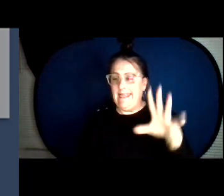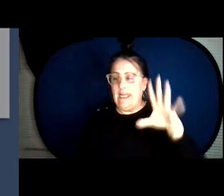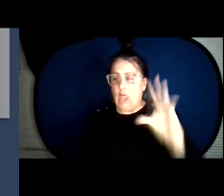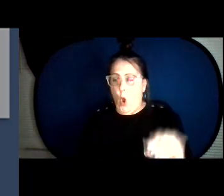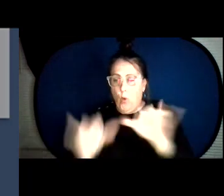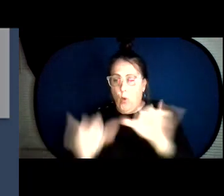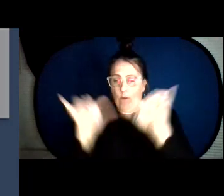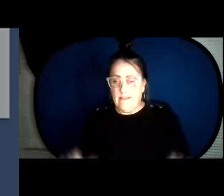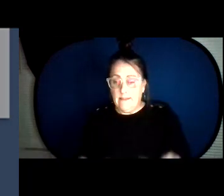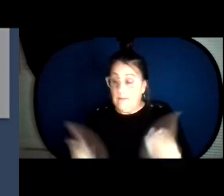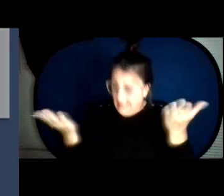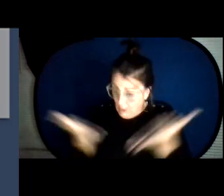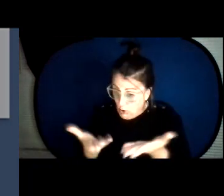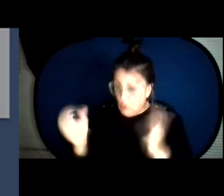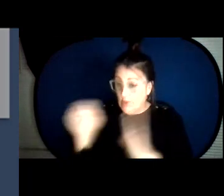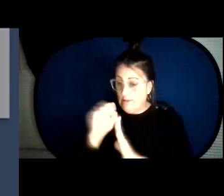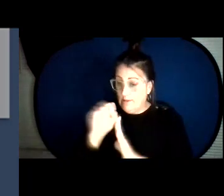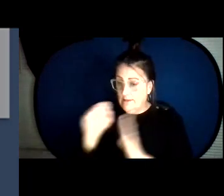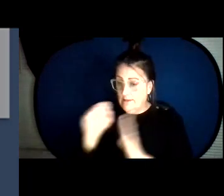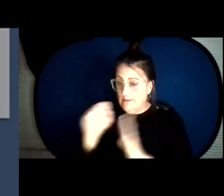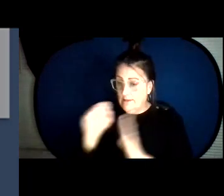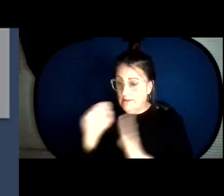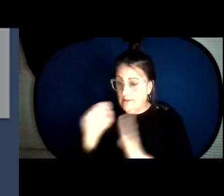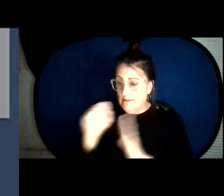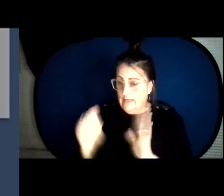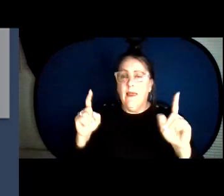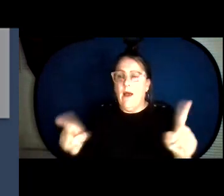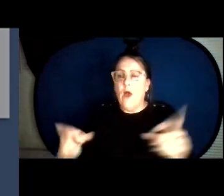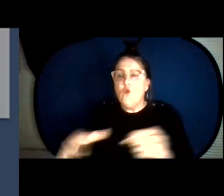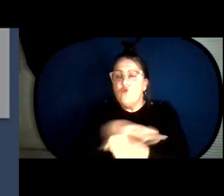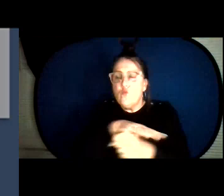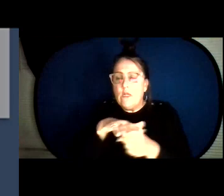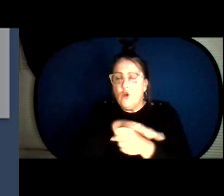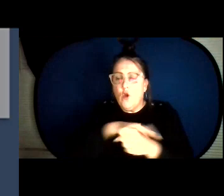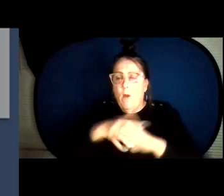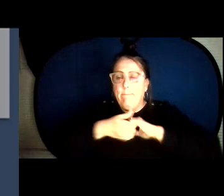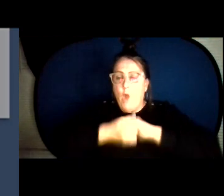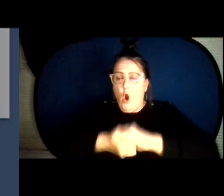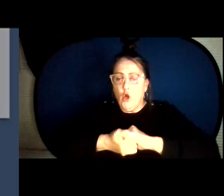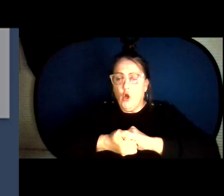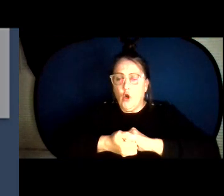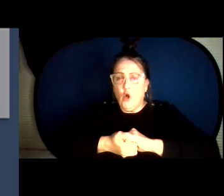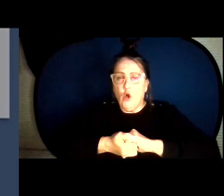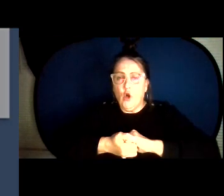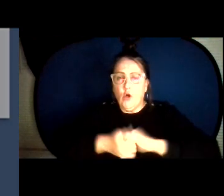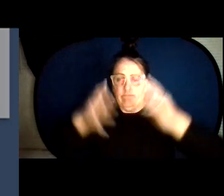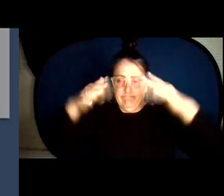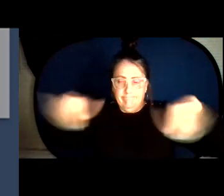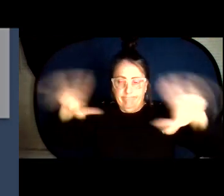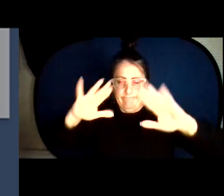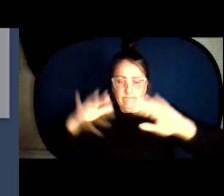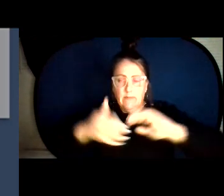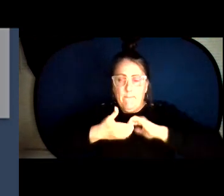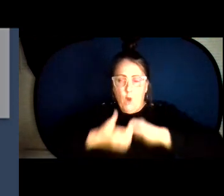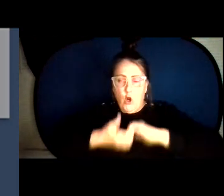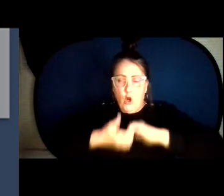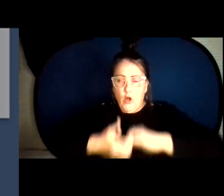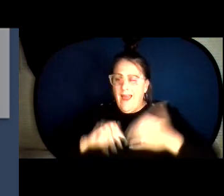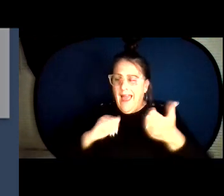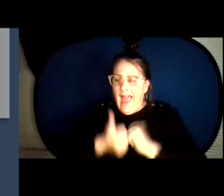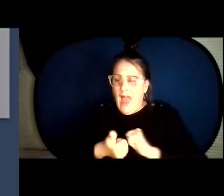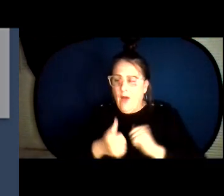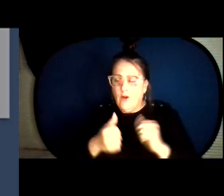state, but with how our regional partners and local partners are utilizing AI? How do we streamline that so it's